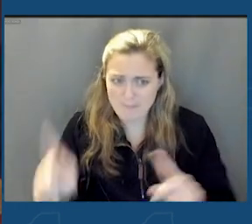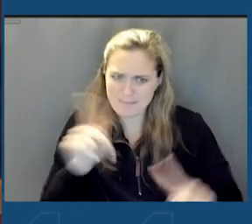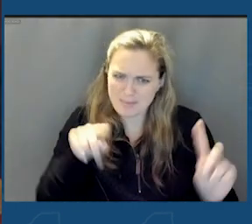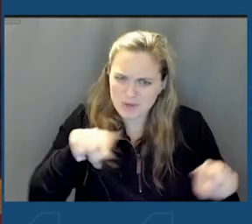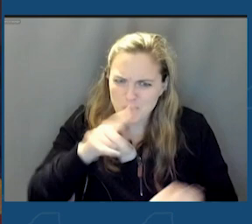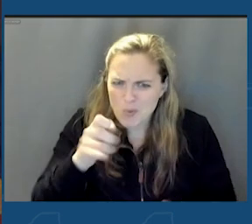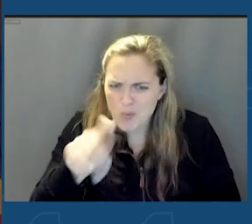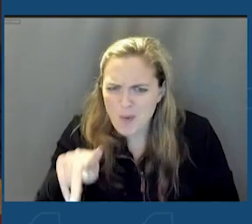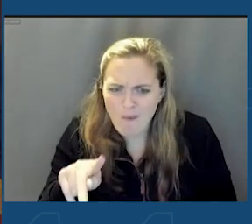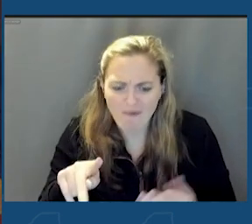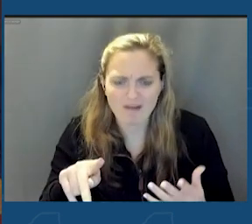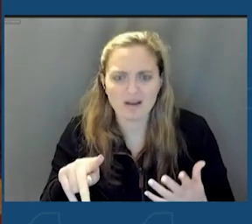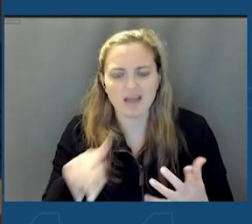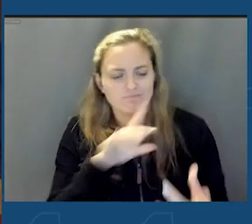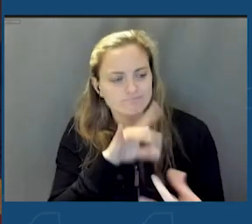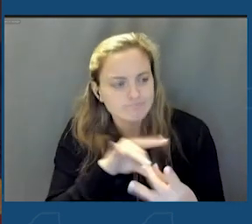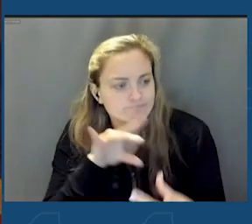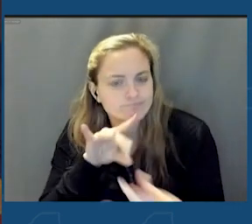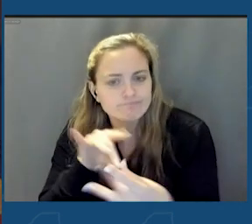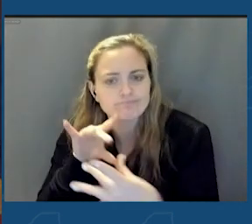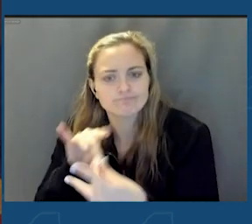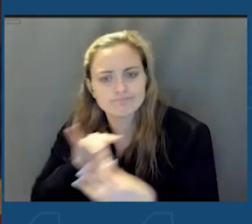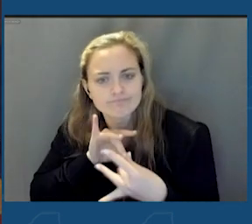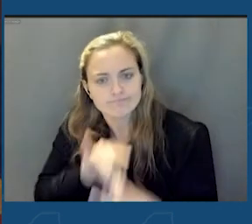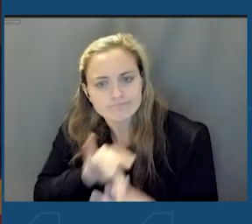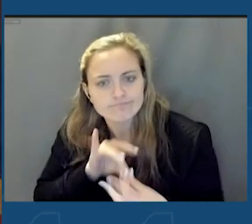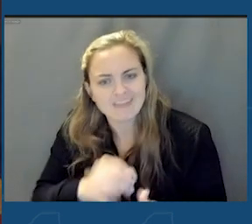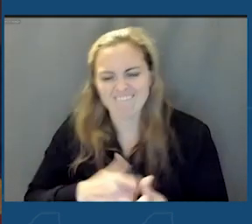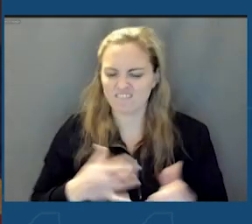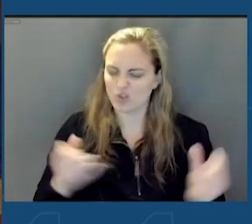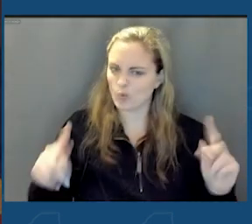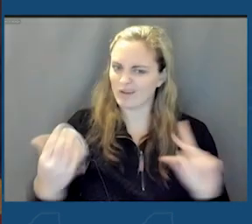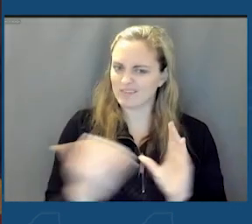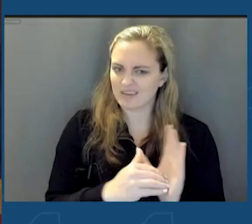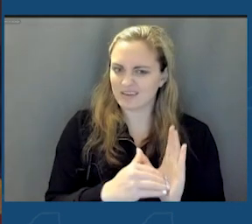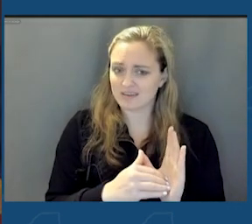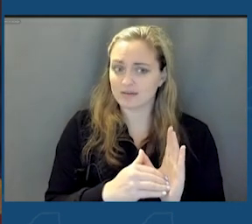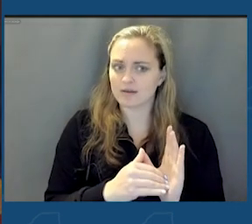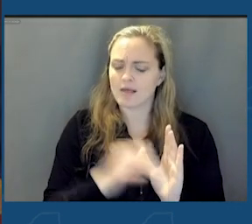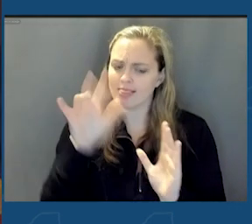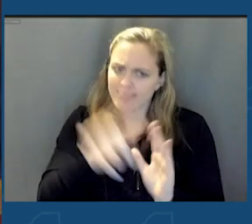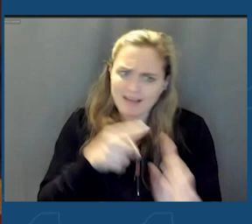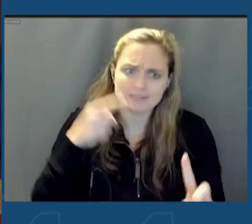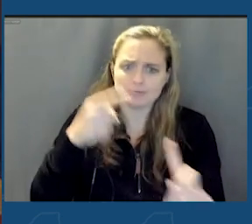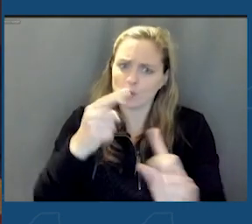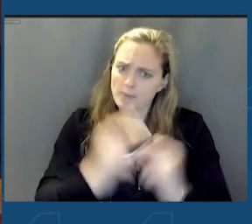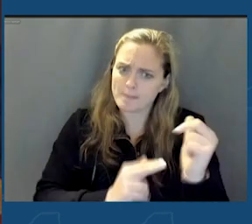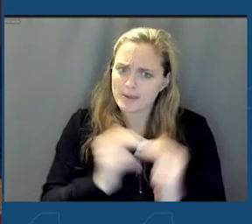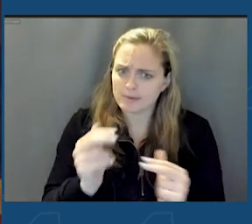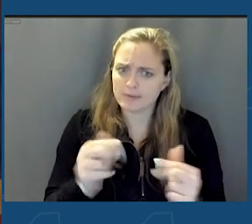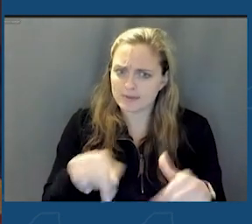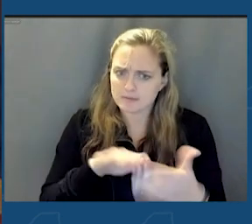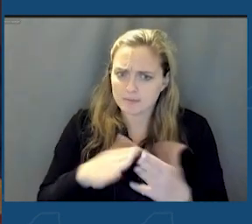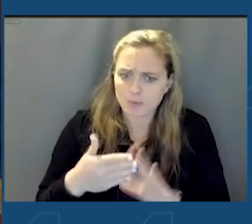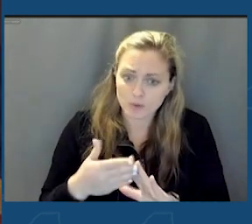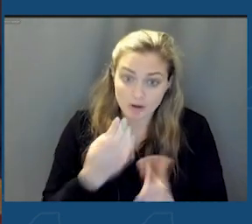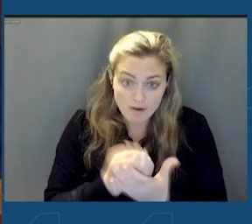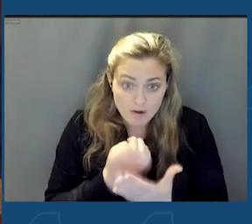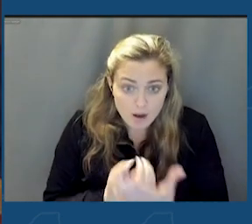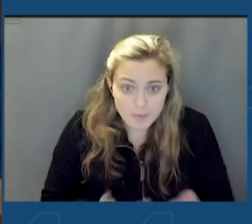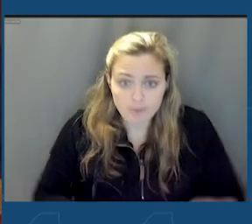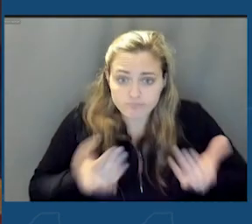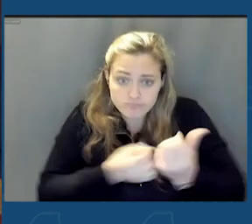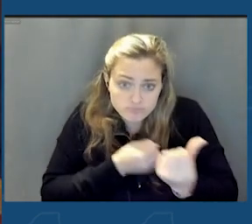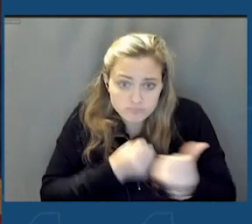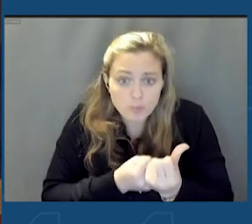just reconnect with nature and feel okay again. That's what we're going to build in this community, as well as an economic boost to local